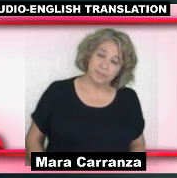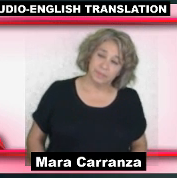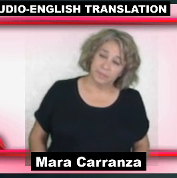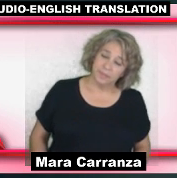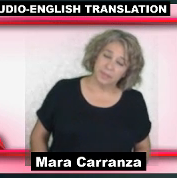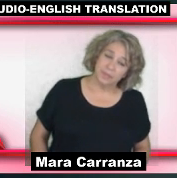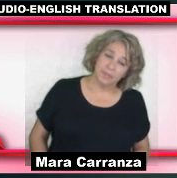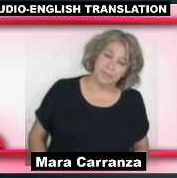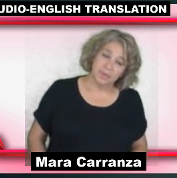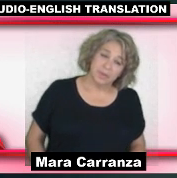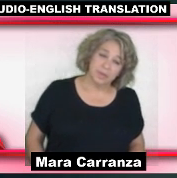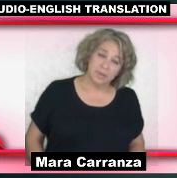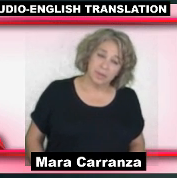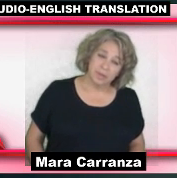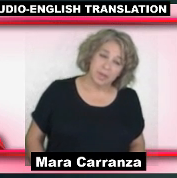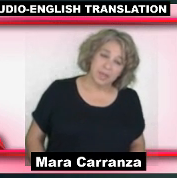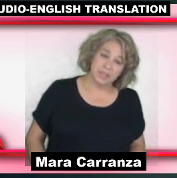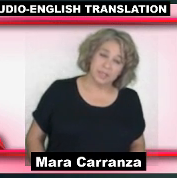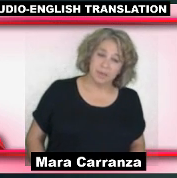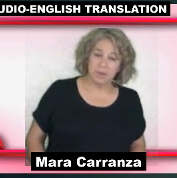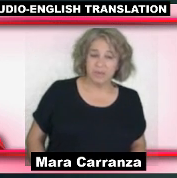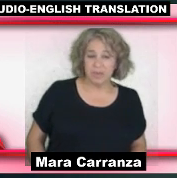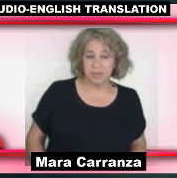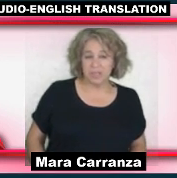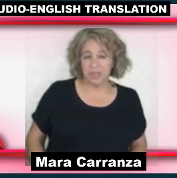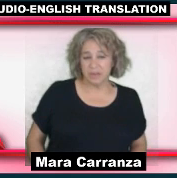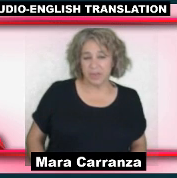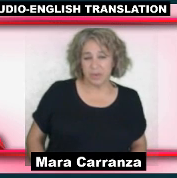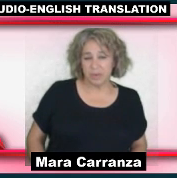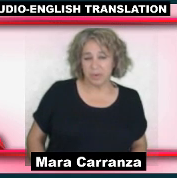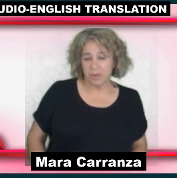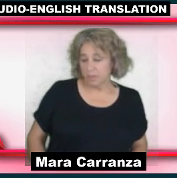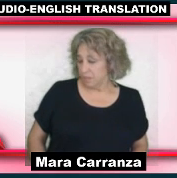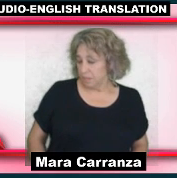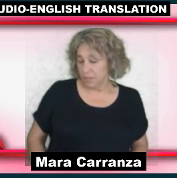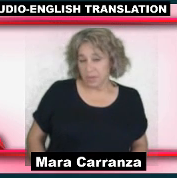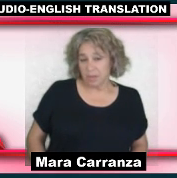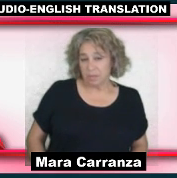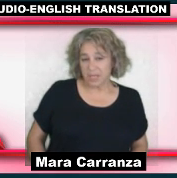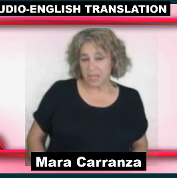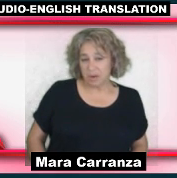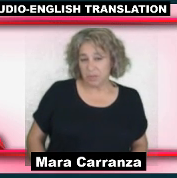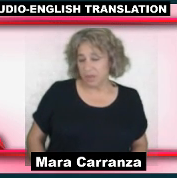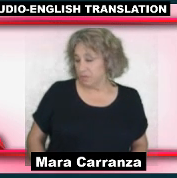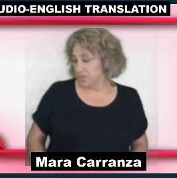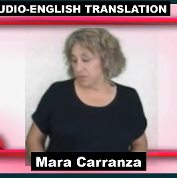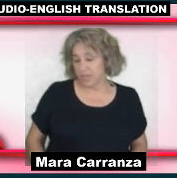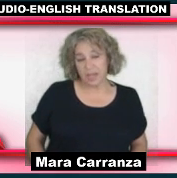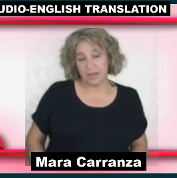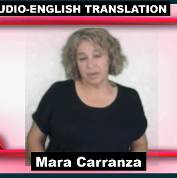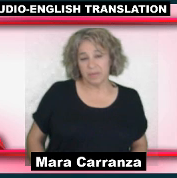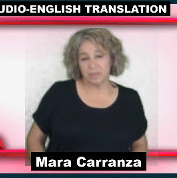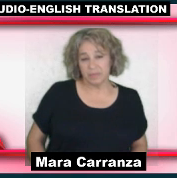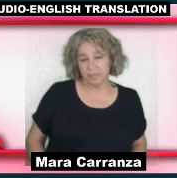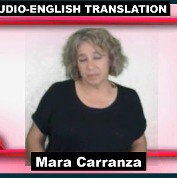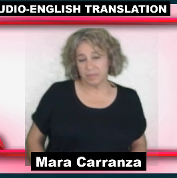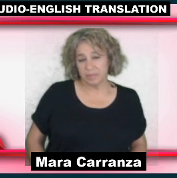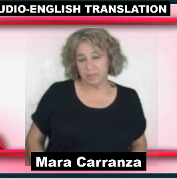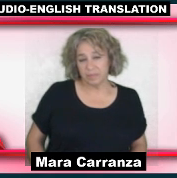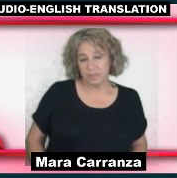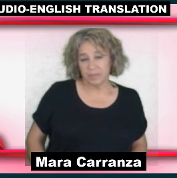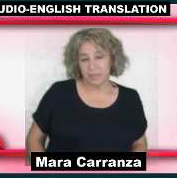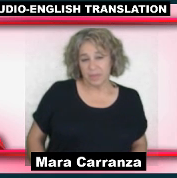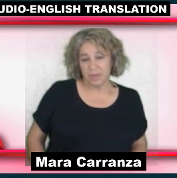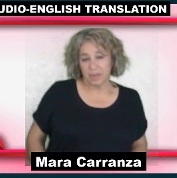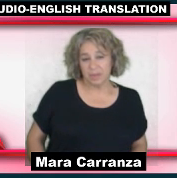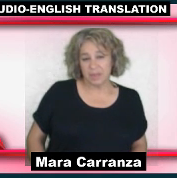me dijo, le doy la entrevista, he says, I'm giving you this interview usted dice, because I don't believe what you say, en que